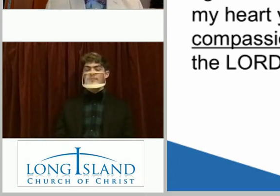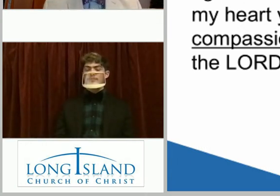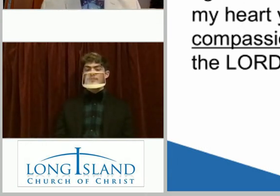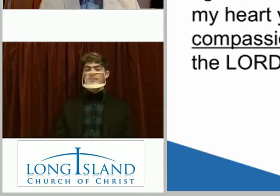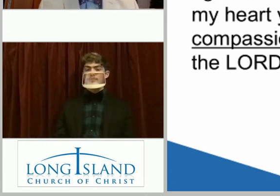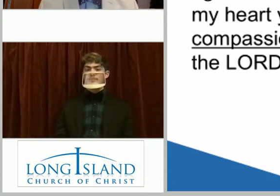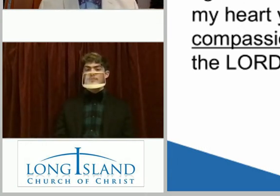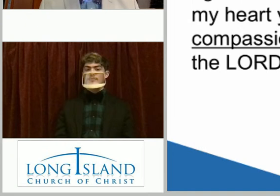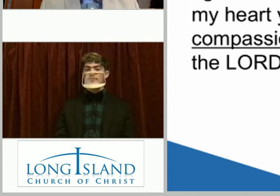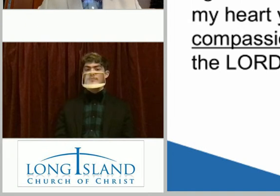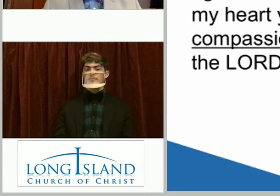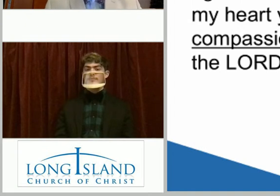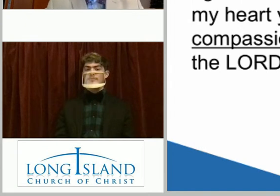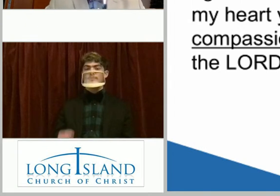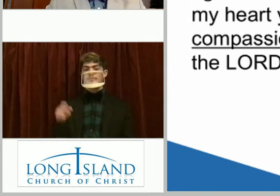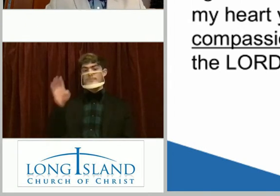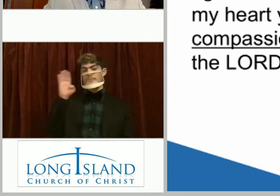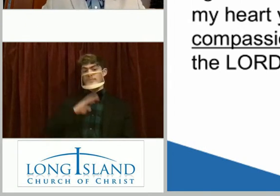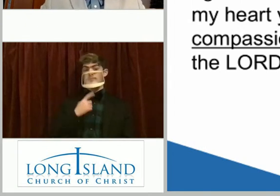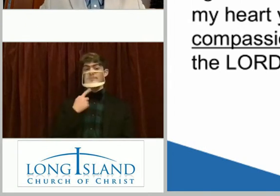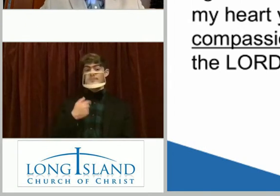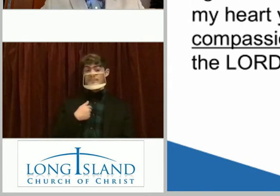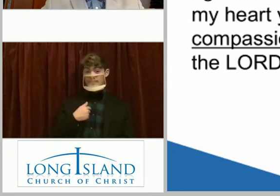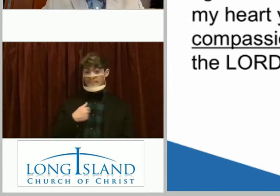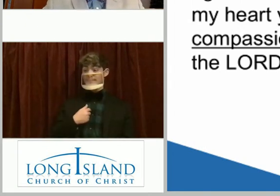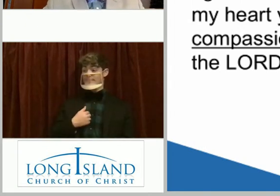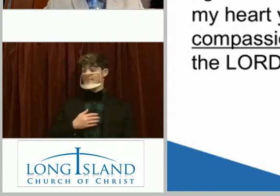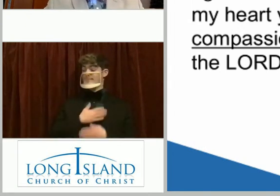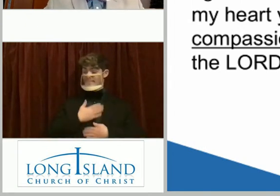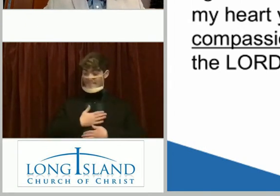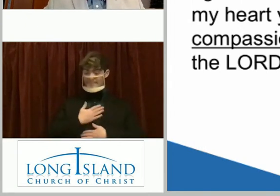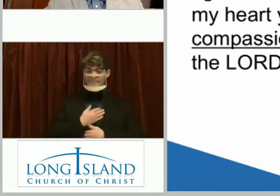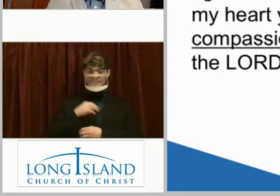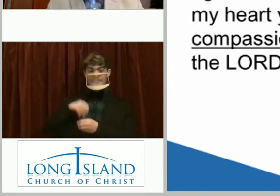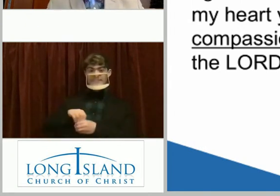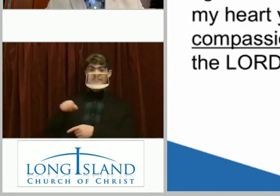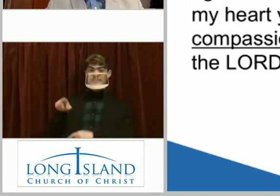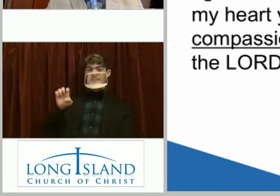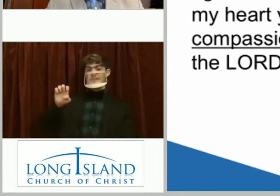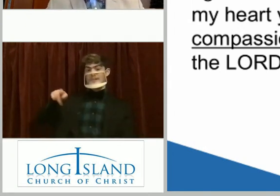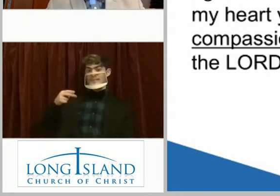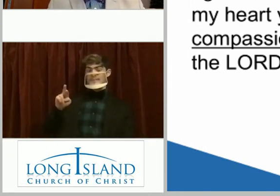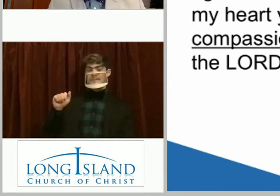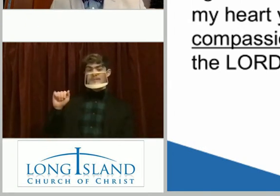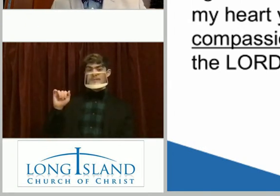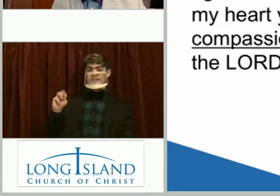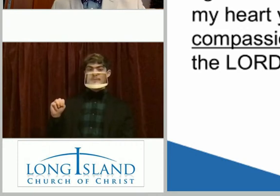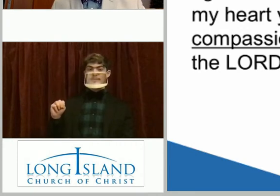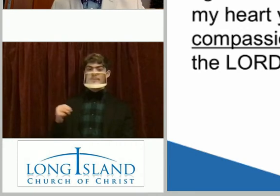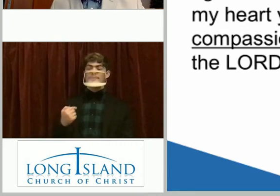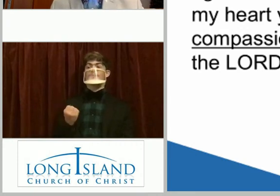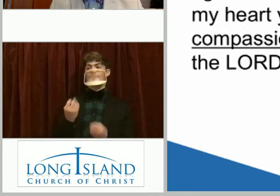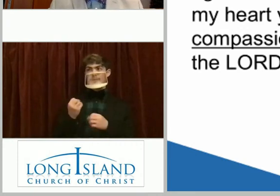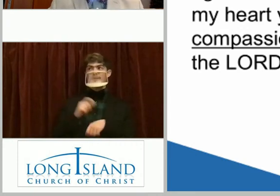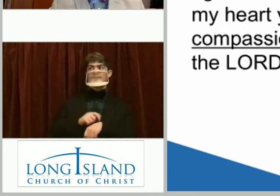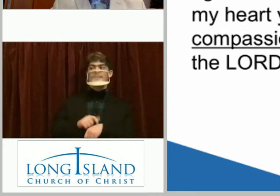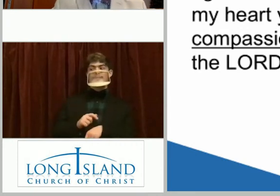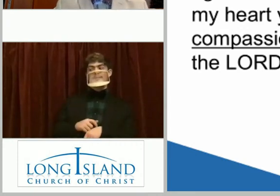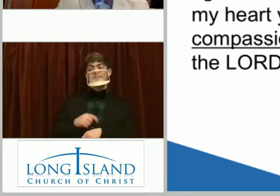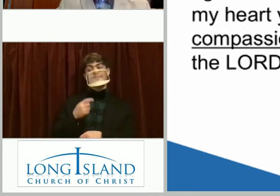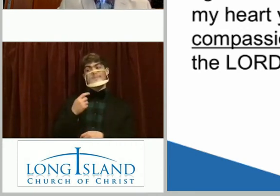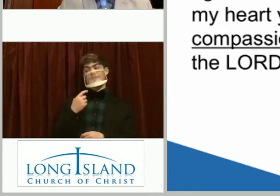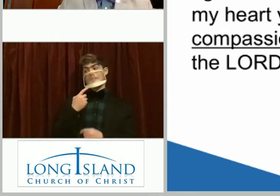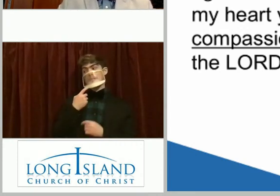dear son, the child in whom I delight? Though I often speak against him, I still remember